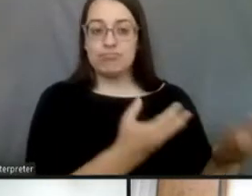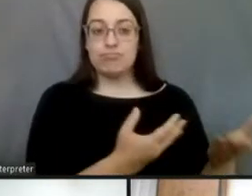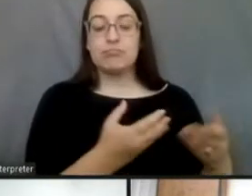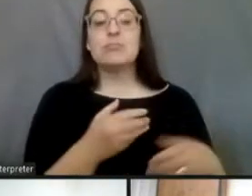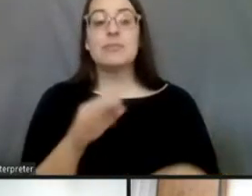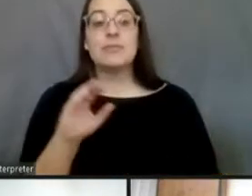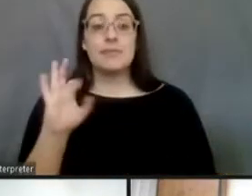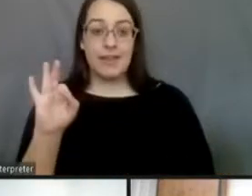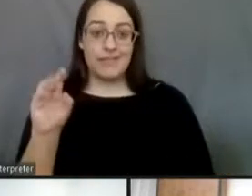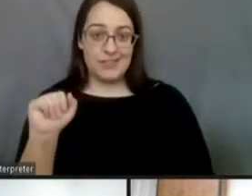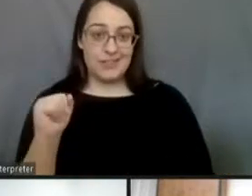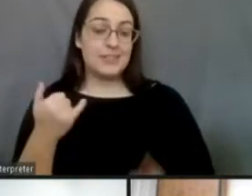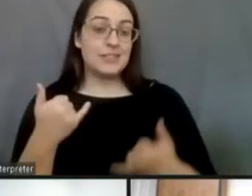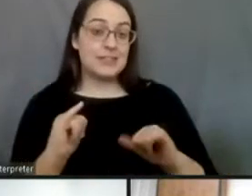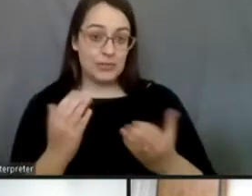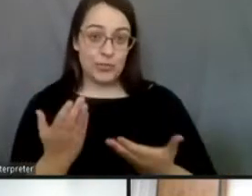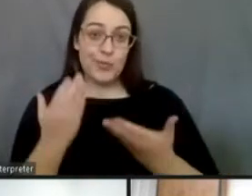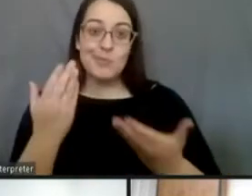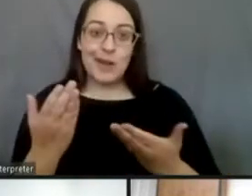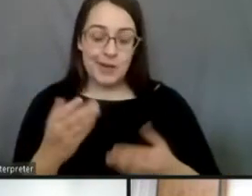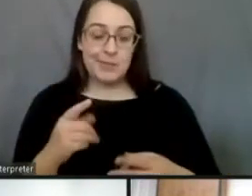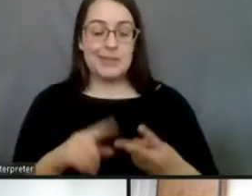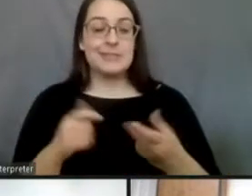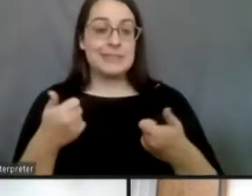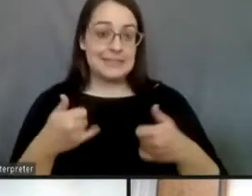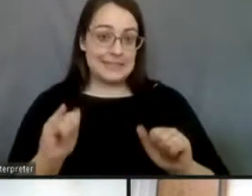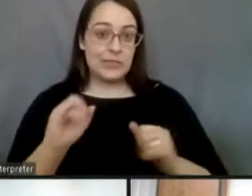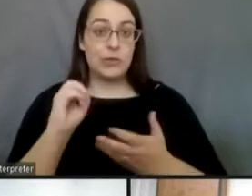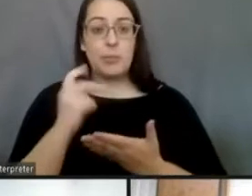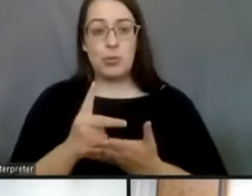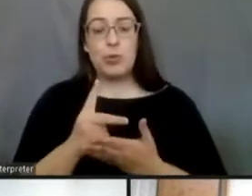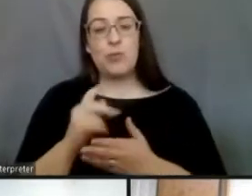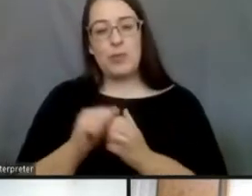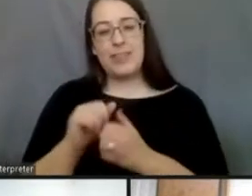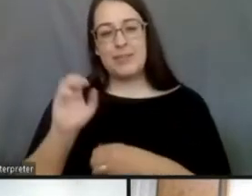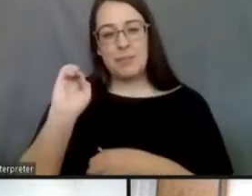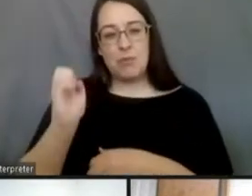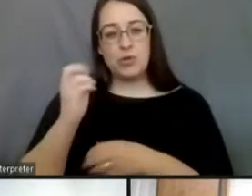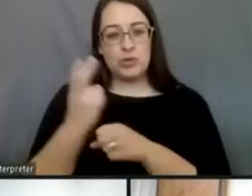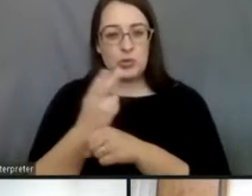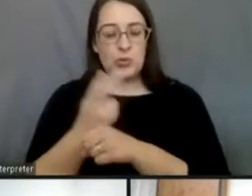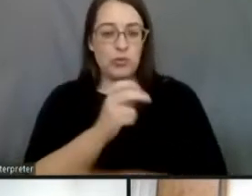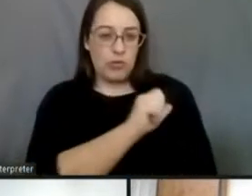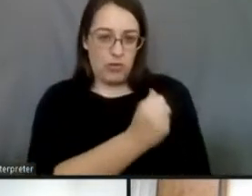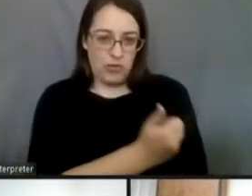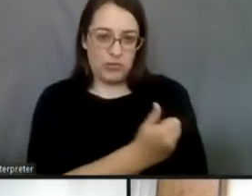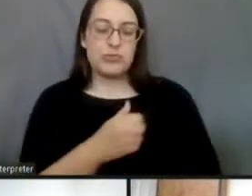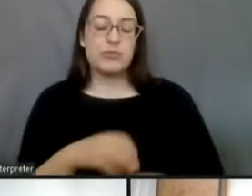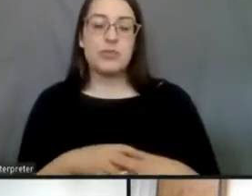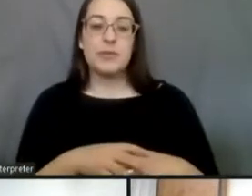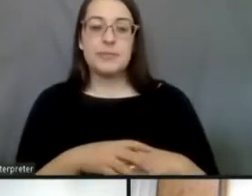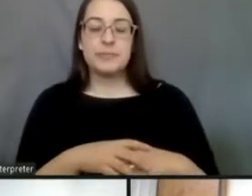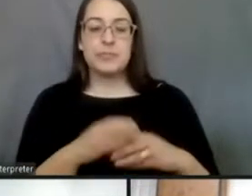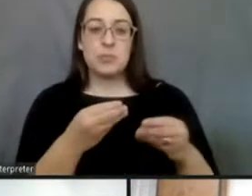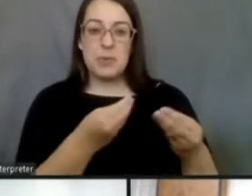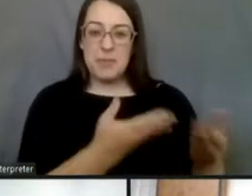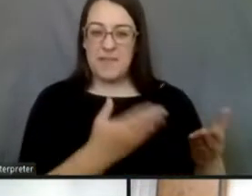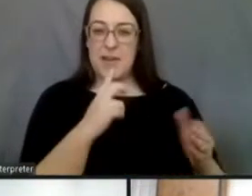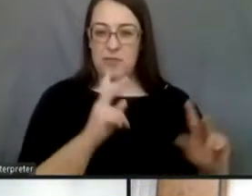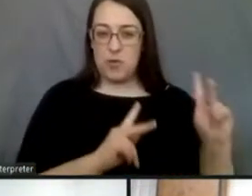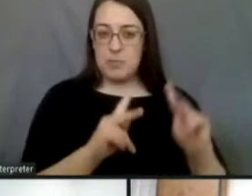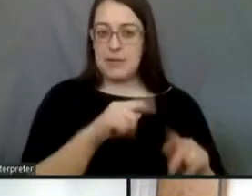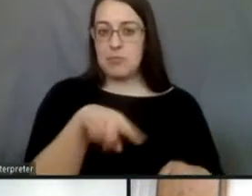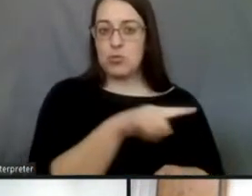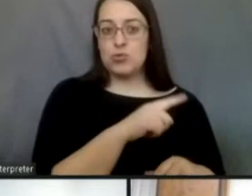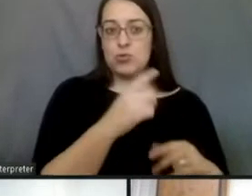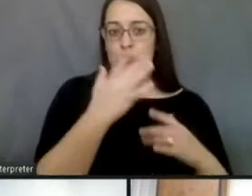recommended by the FDA and approved under an EUA, I should say, to be administered for individuals who are higher risk